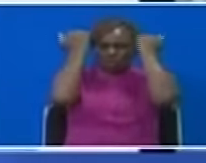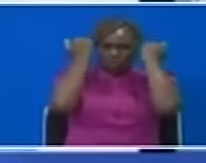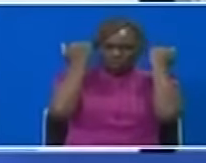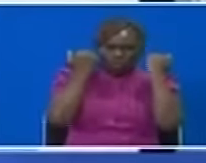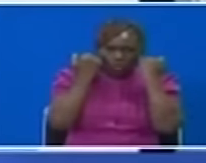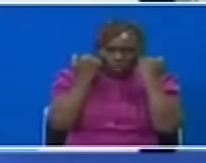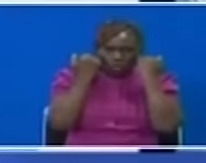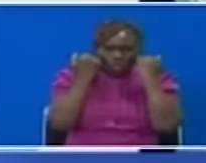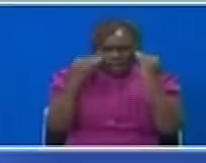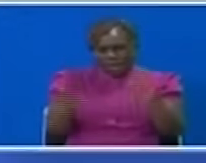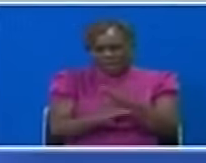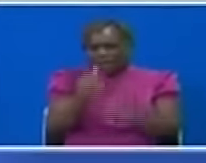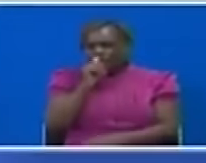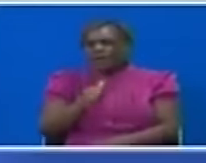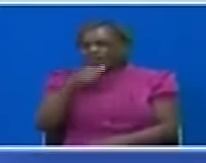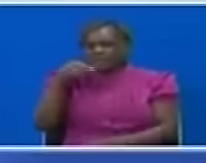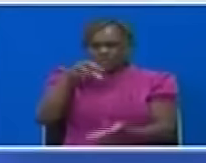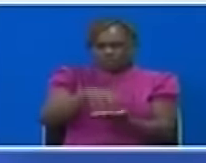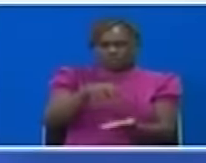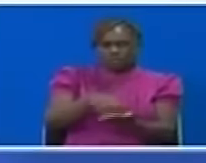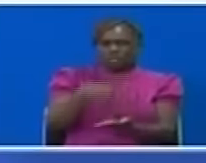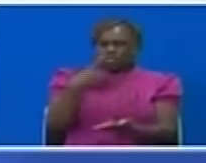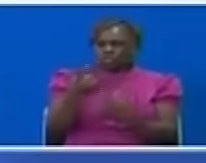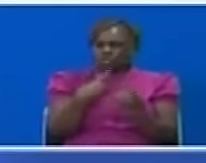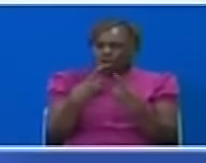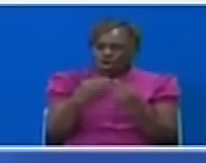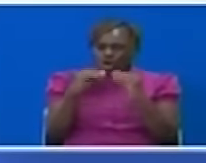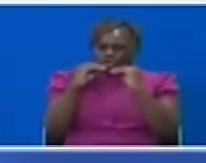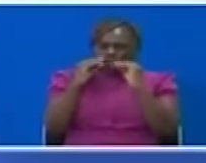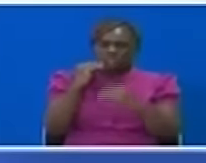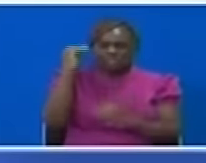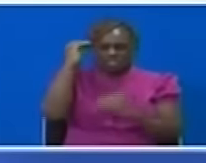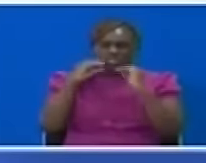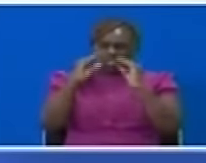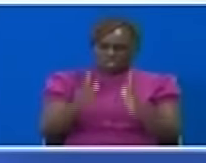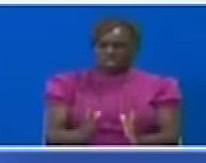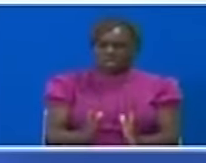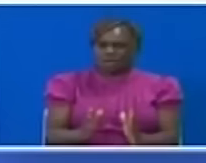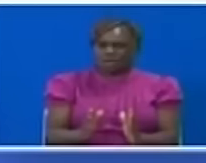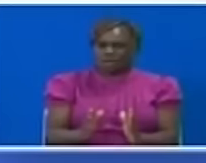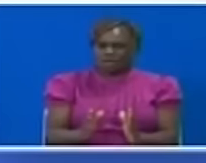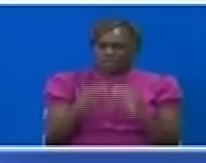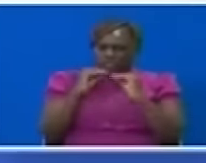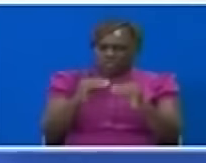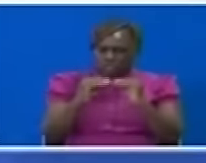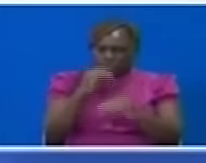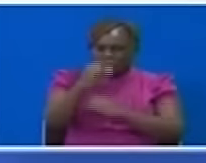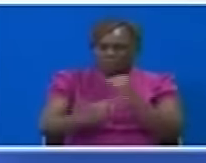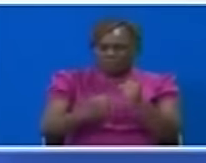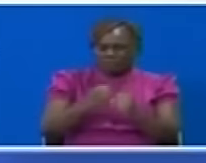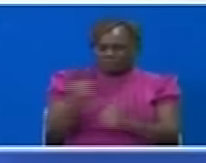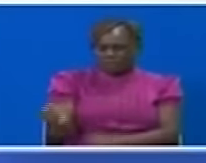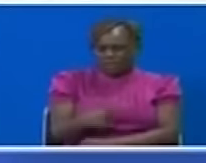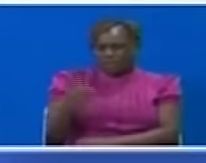secret circumstances today. We spoke to the head teacher of Lake Victoria Primary School in Kacheliba, where he taught for the past 2 months before